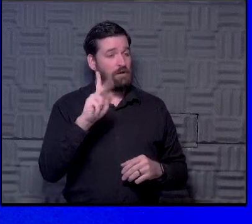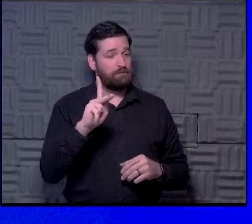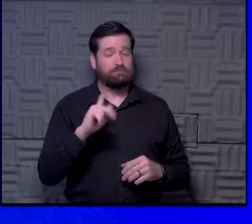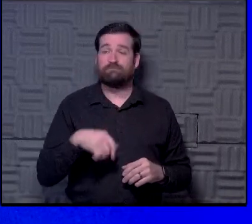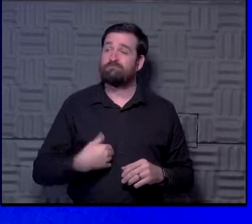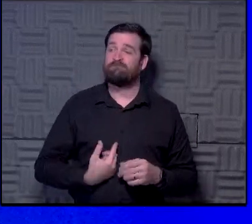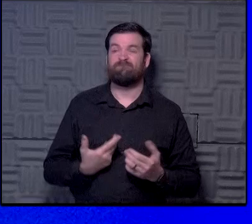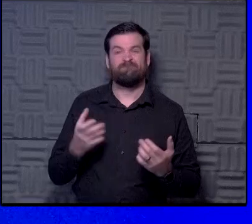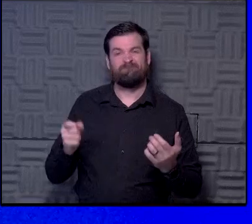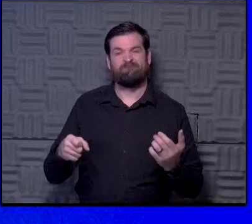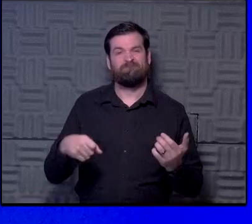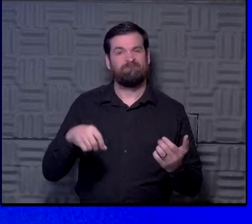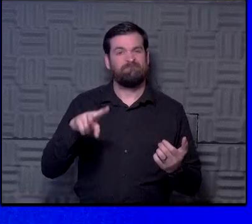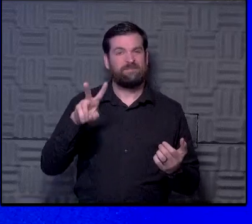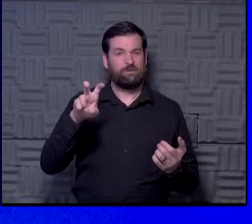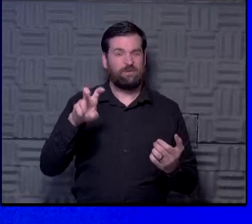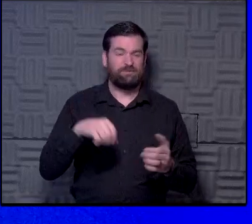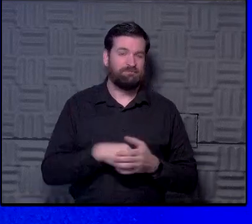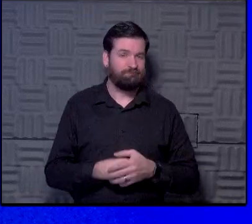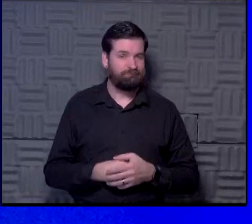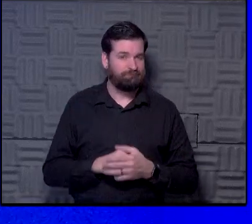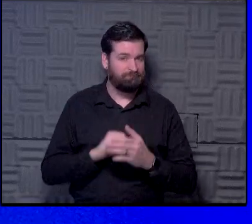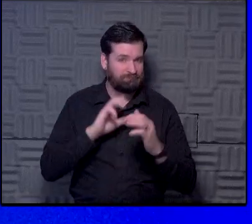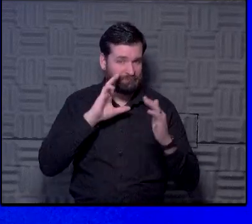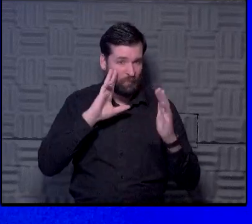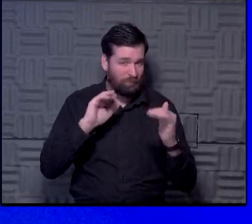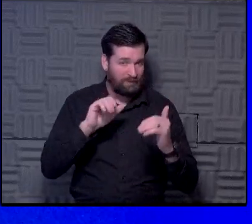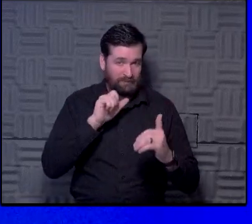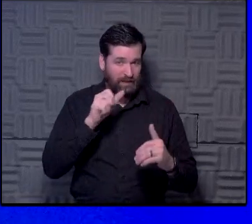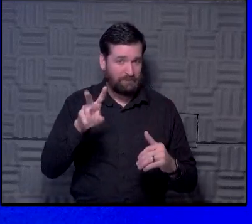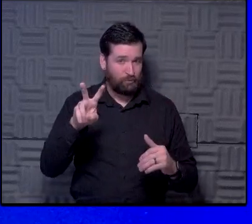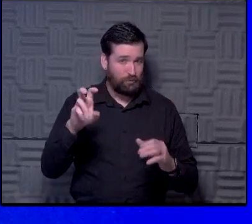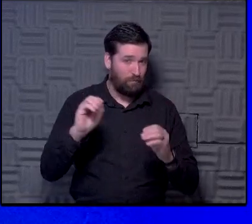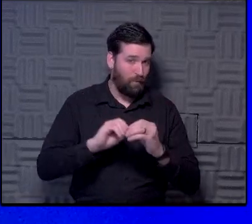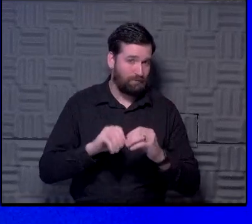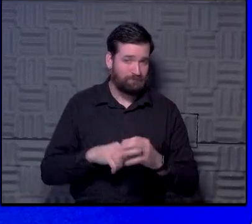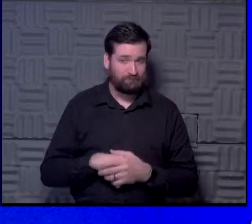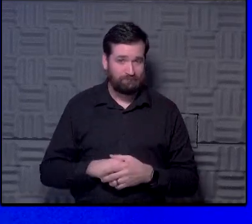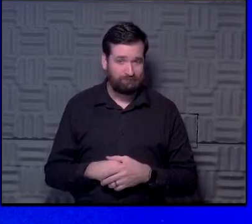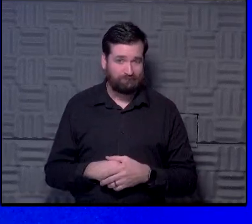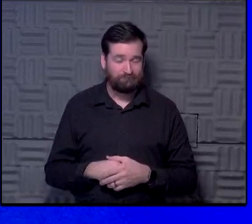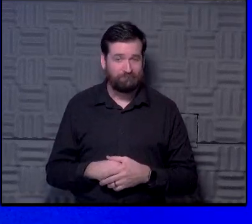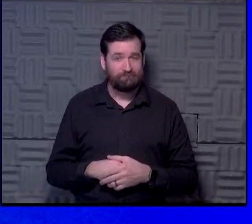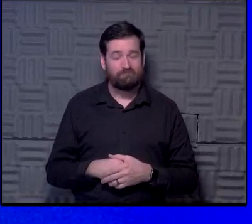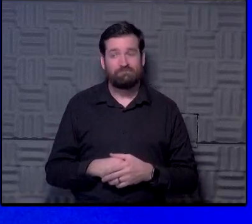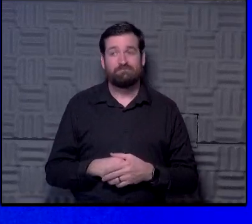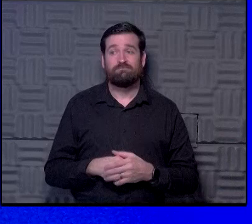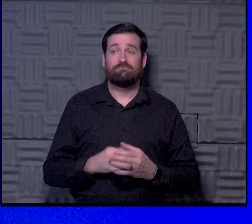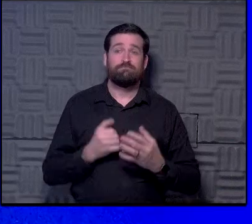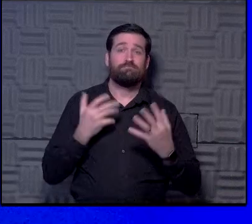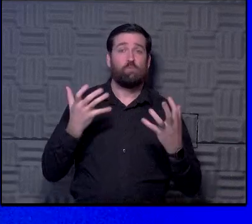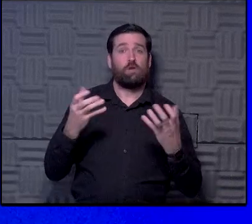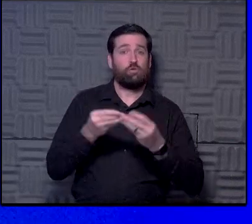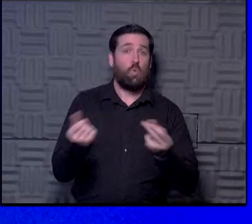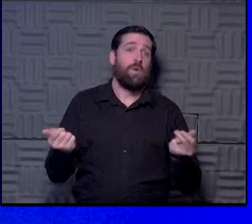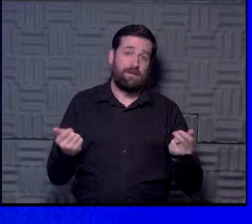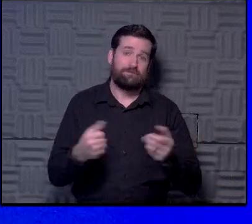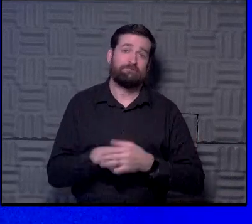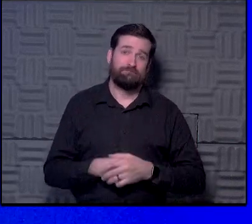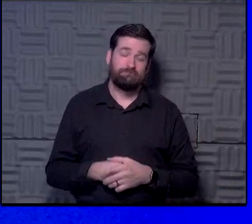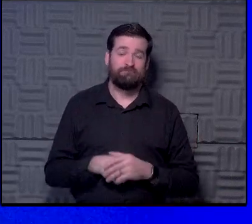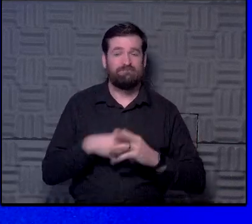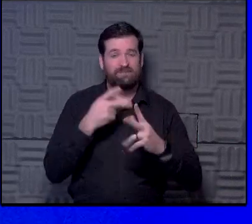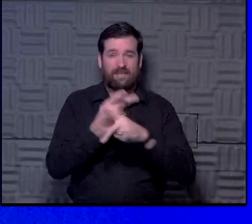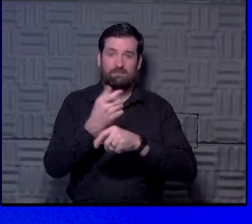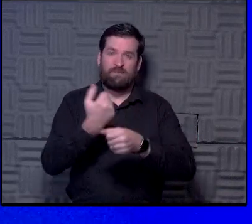it's 200. Hopefully we don't have to do 200 more, just as you said. We would really like it for it to go away. Keep everybody,